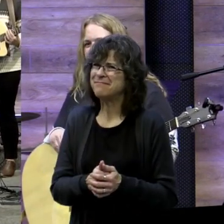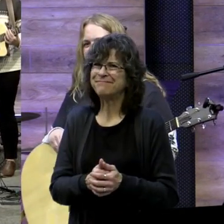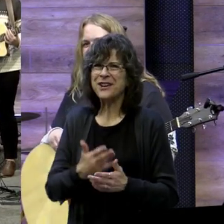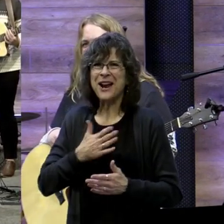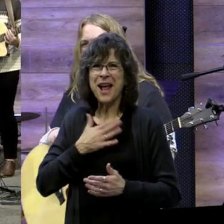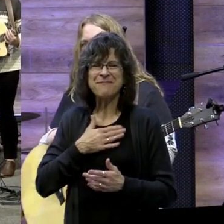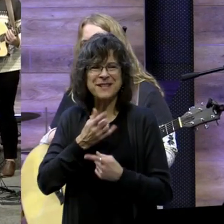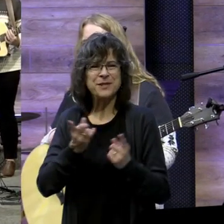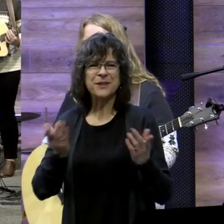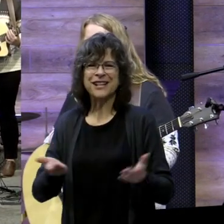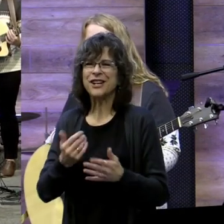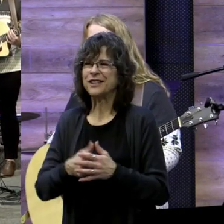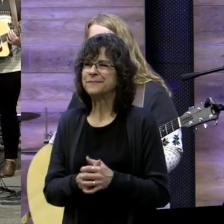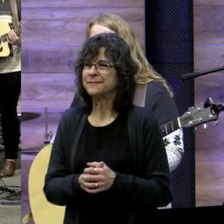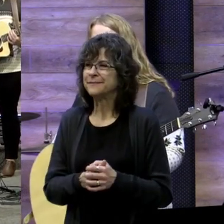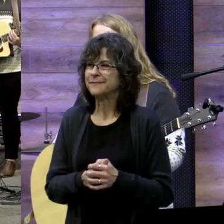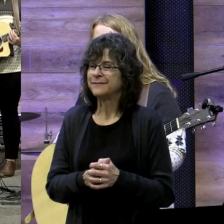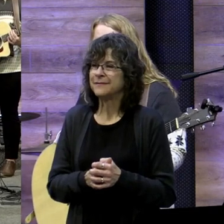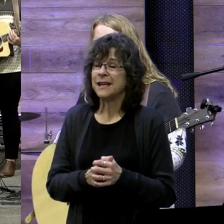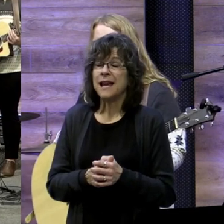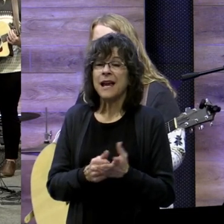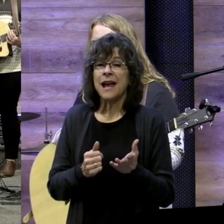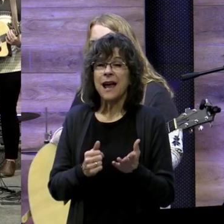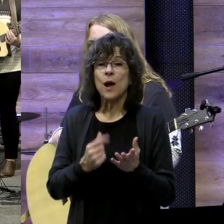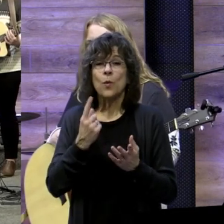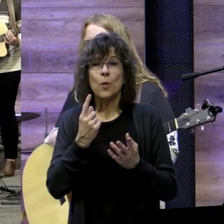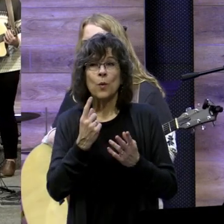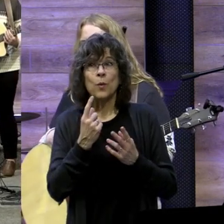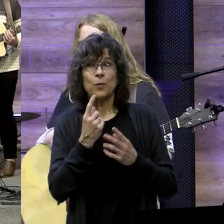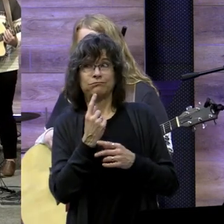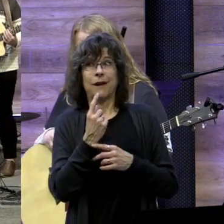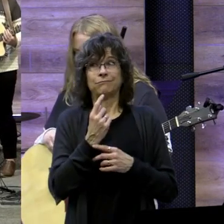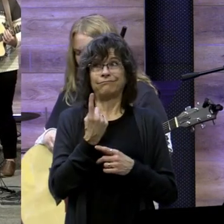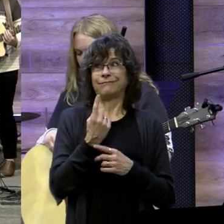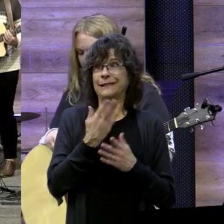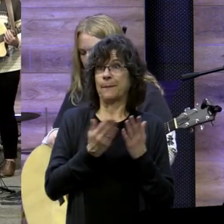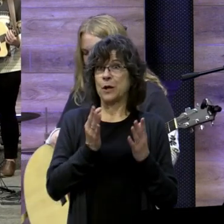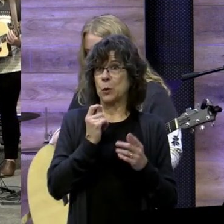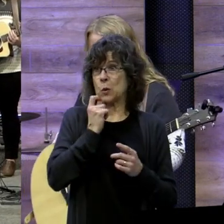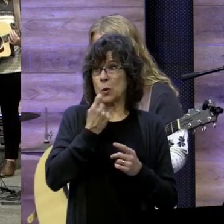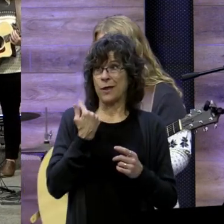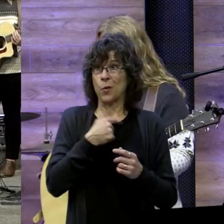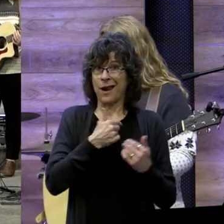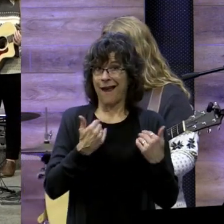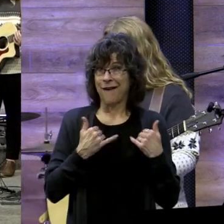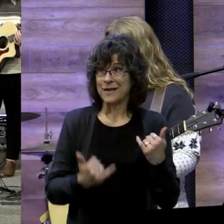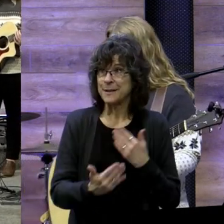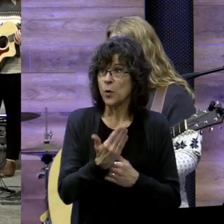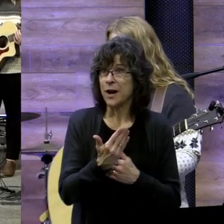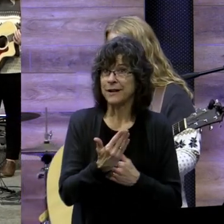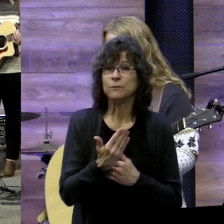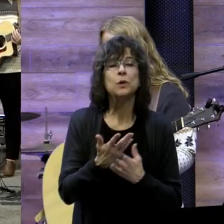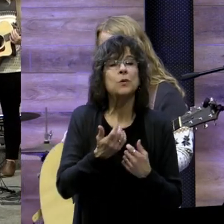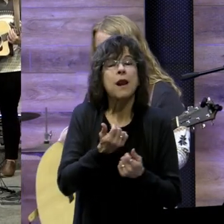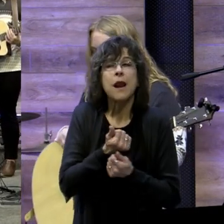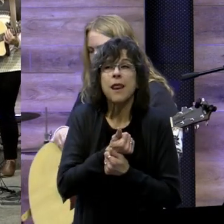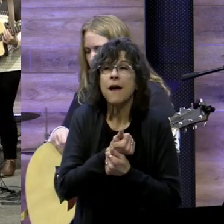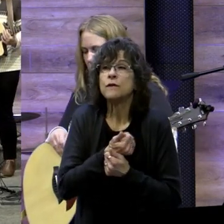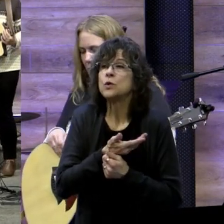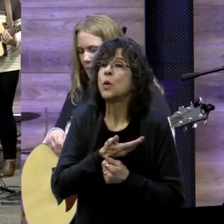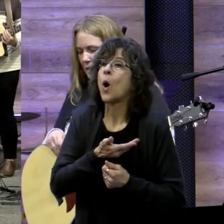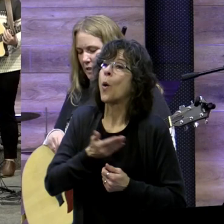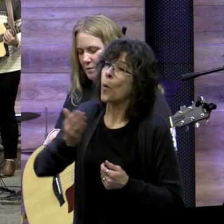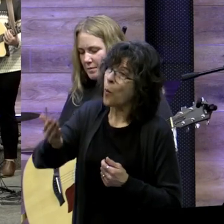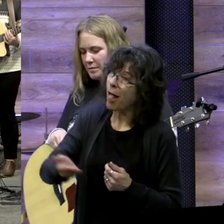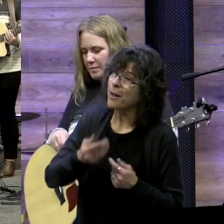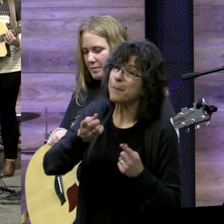so glad that you are here. And one of the cool things that we have this morning is we would love to welcome you with a free gift. So